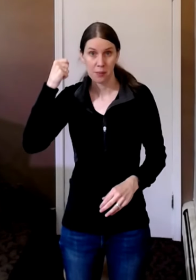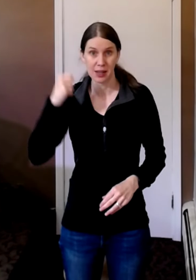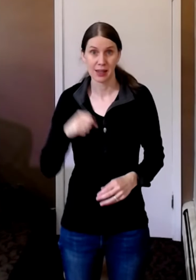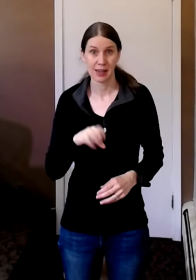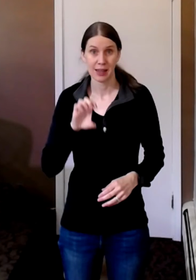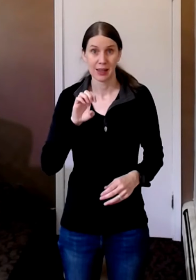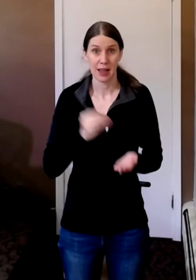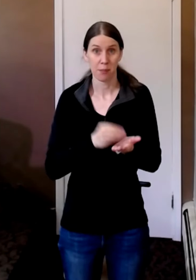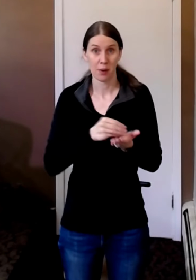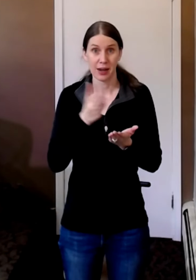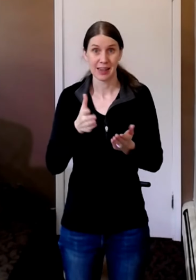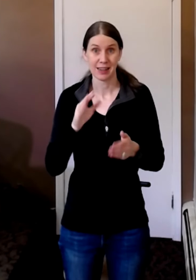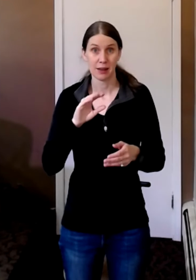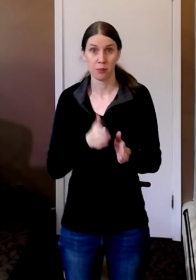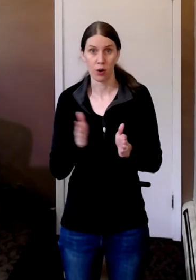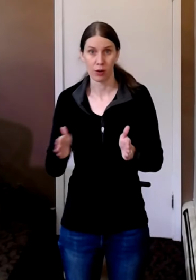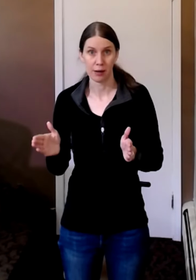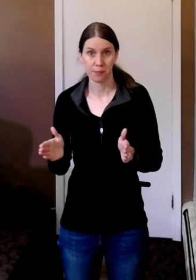of Babylon.